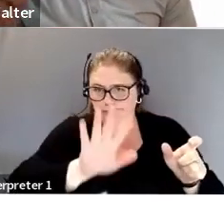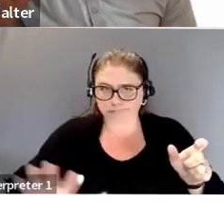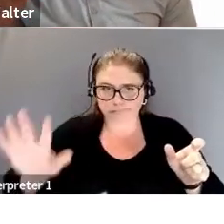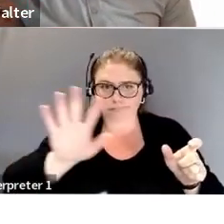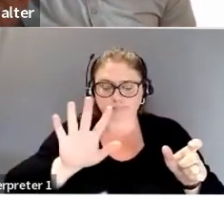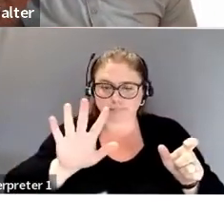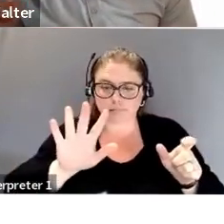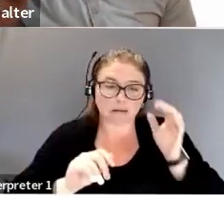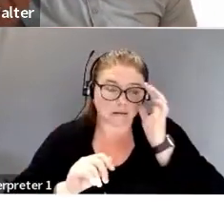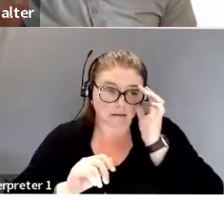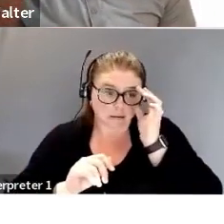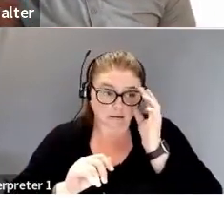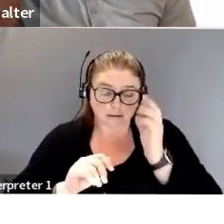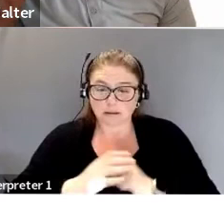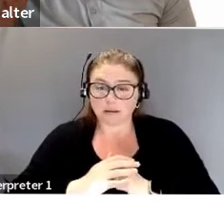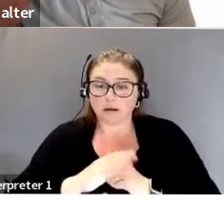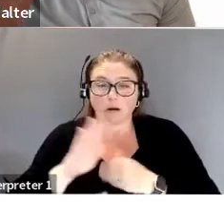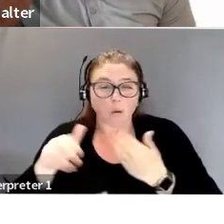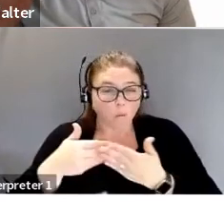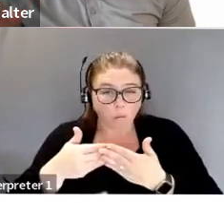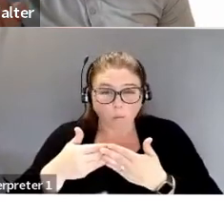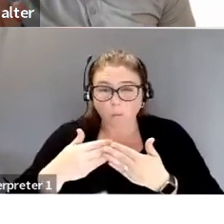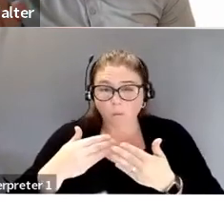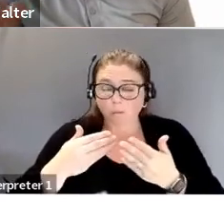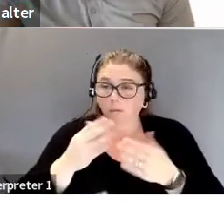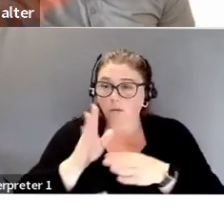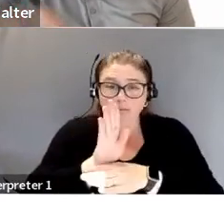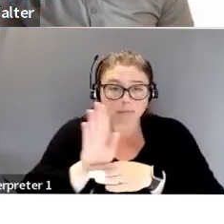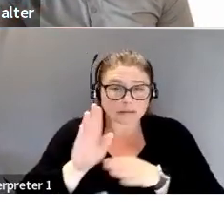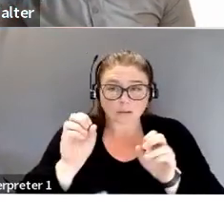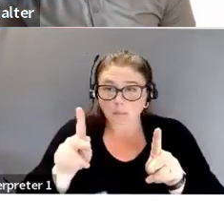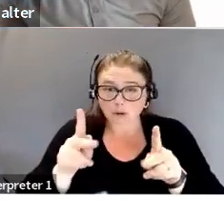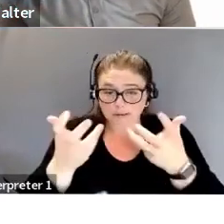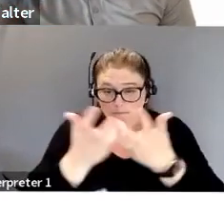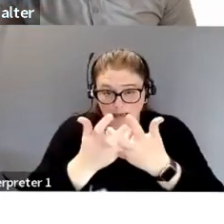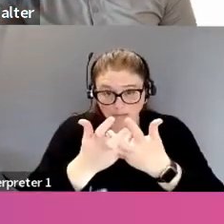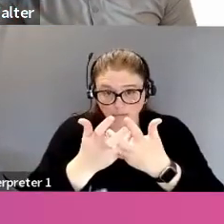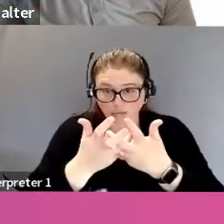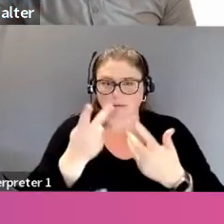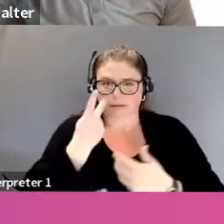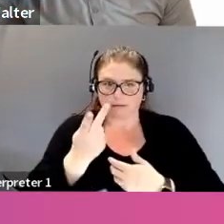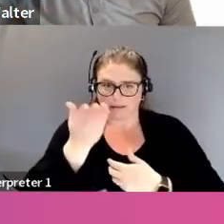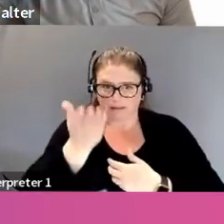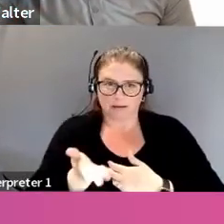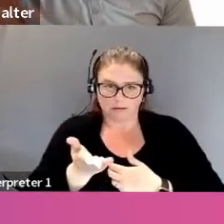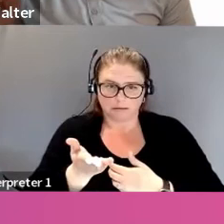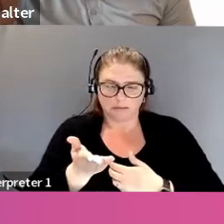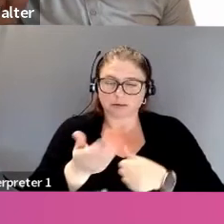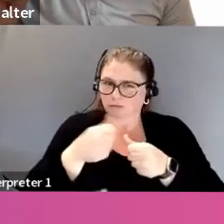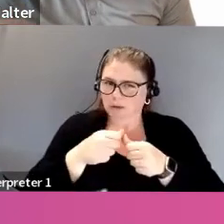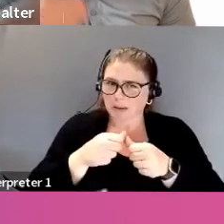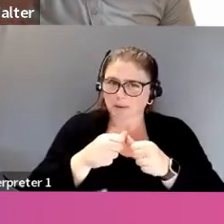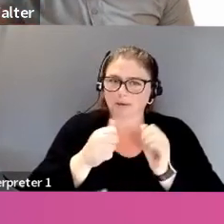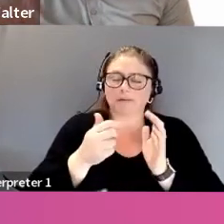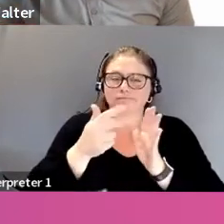see all of those applicable eligible programs for your business, right? So once we sign up, and in the sign up process, we're going to build out a